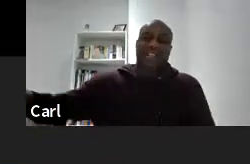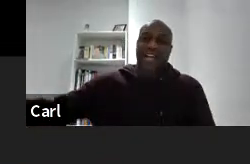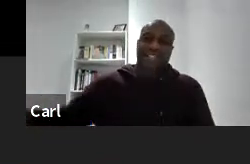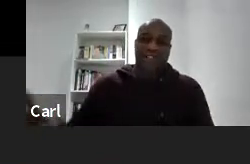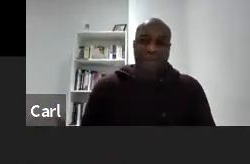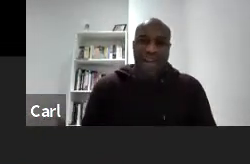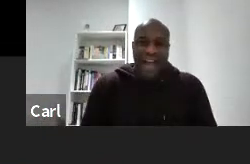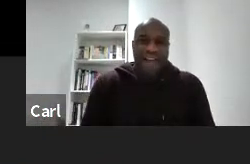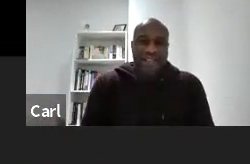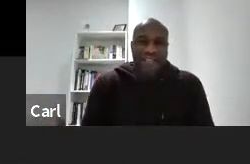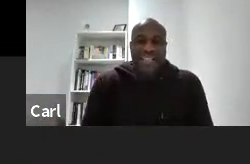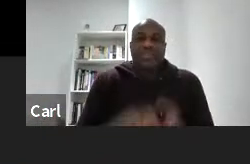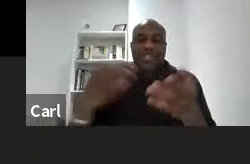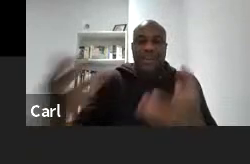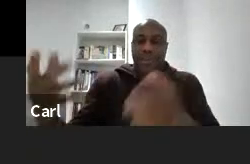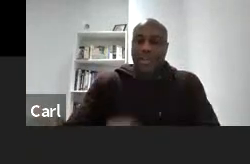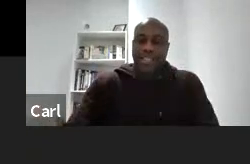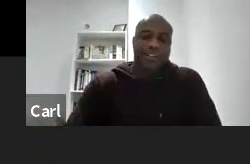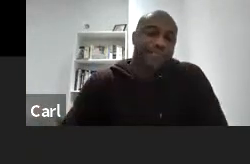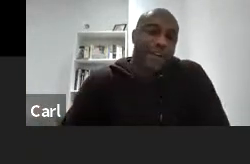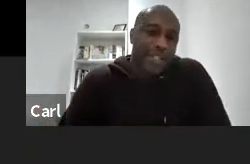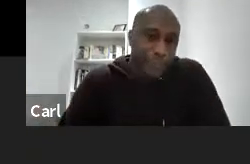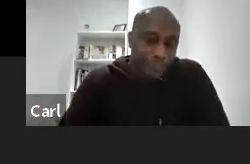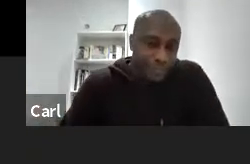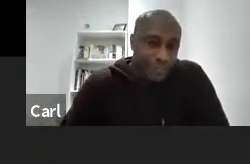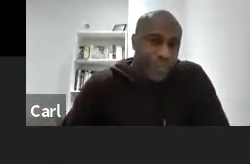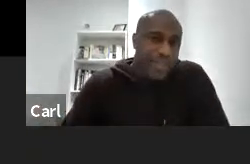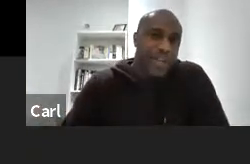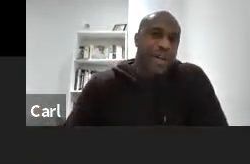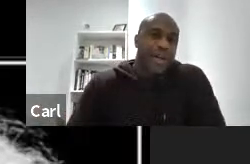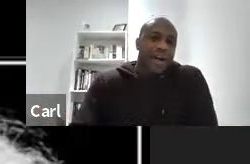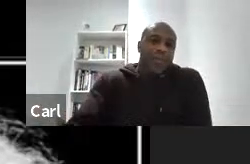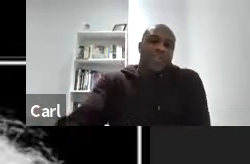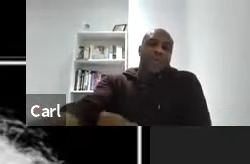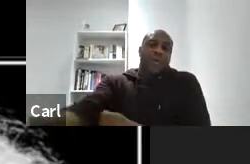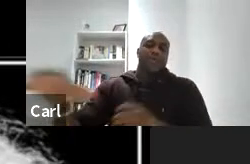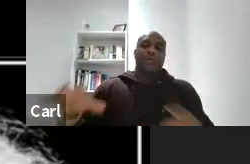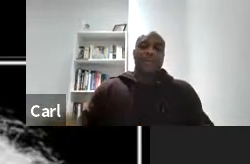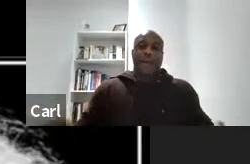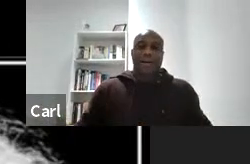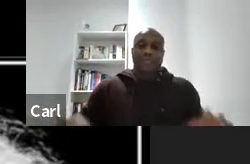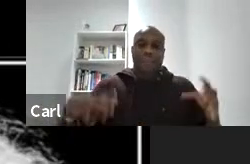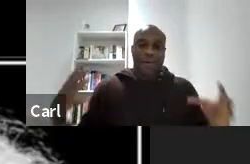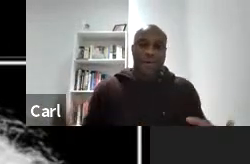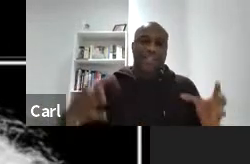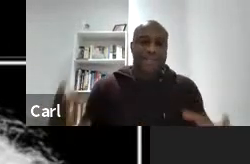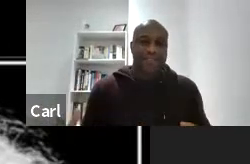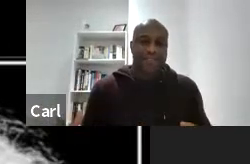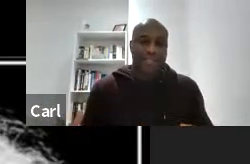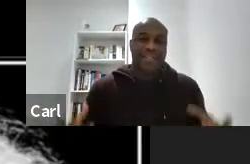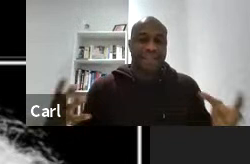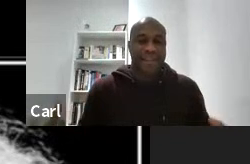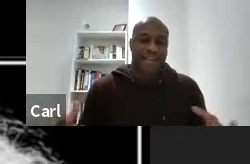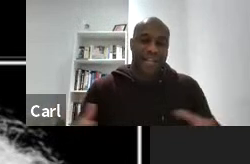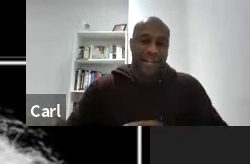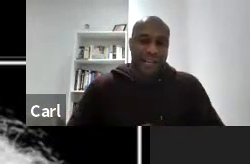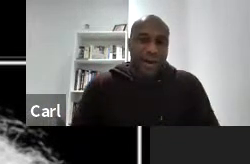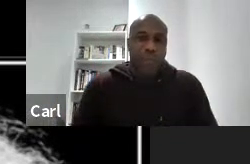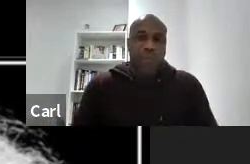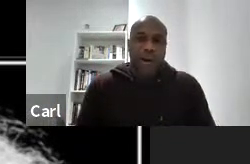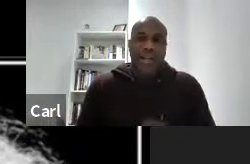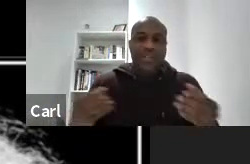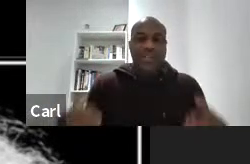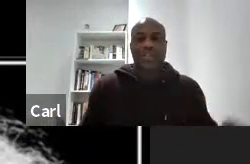can actually get to having a seat with someone like Sir Richard Branson. So we're talking all about the perseverance to pivot